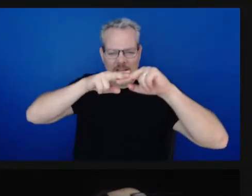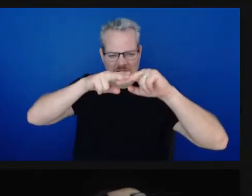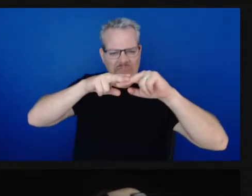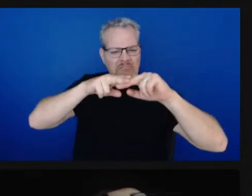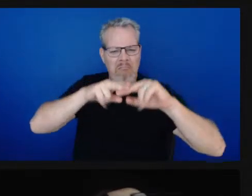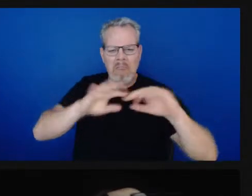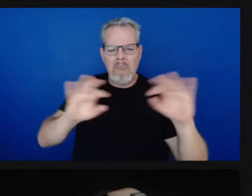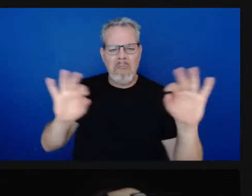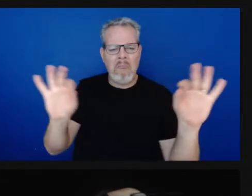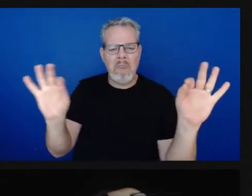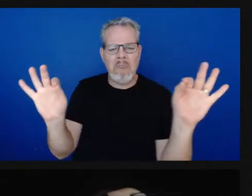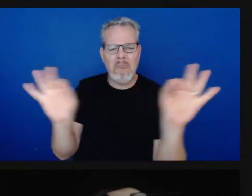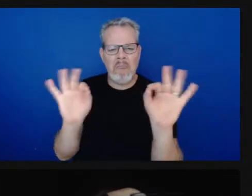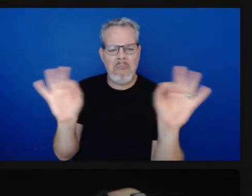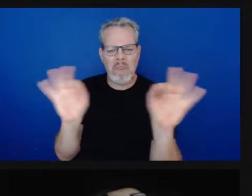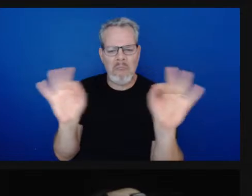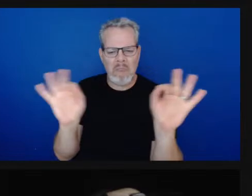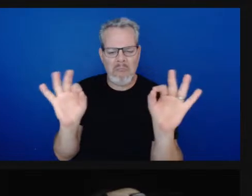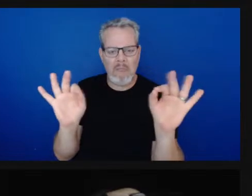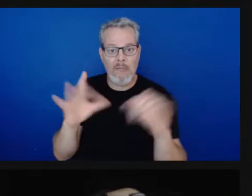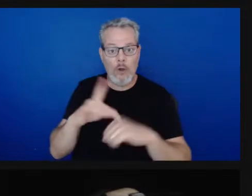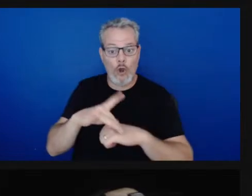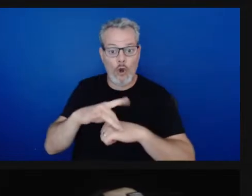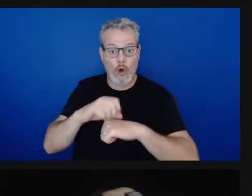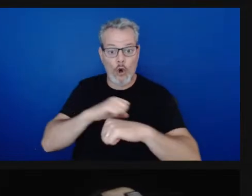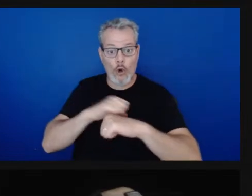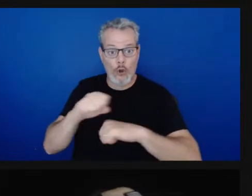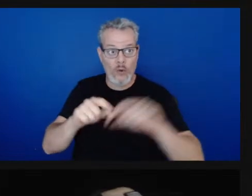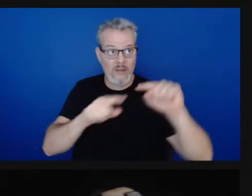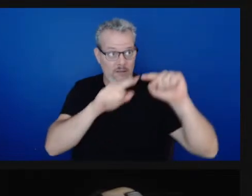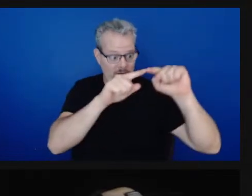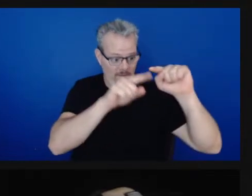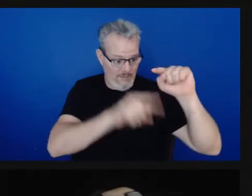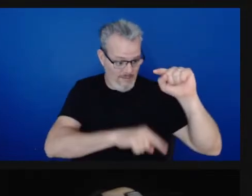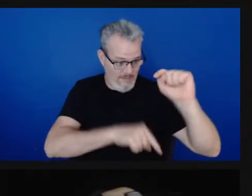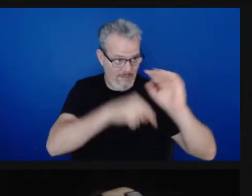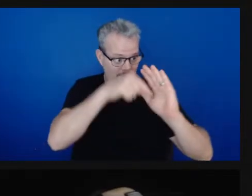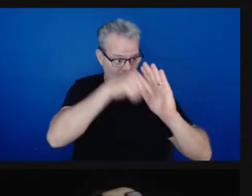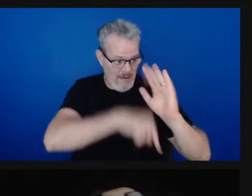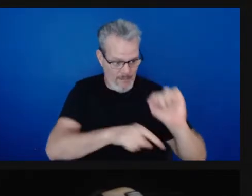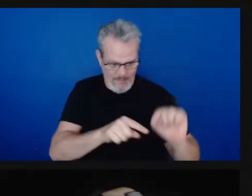scale. Earthquakes, depth versus time. There is one